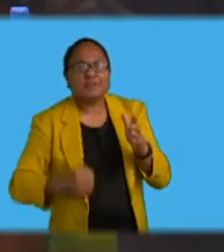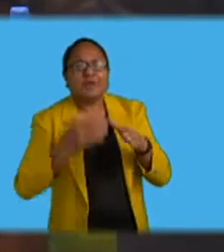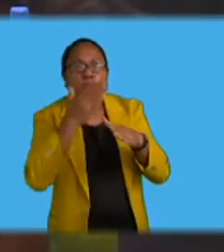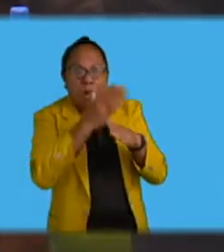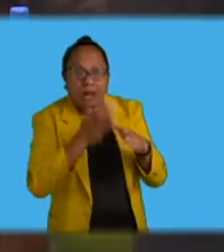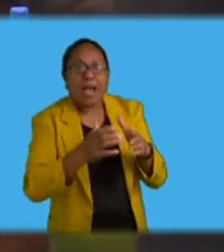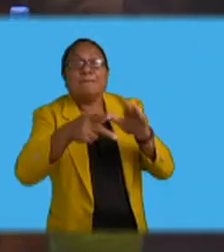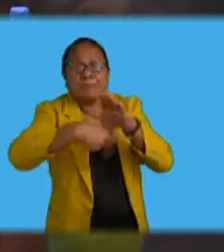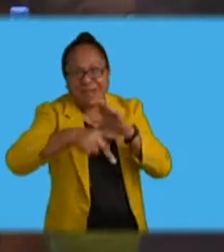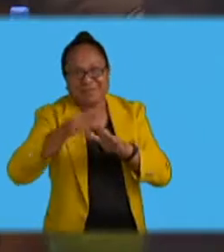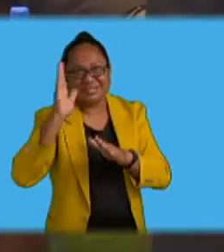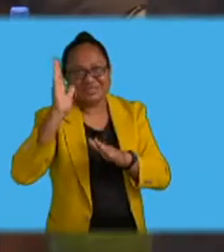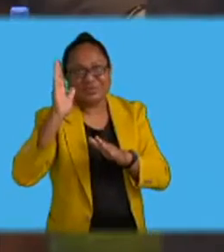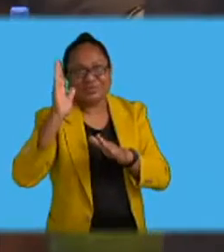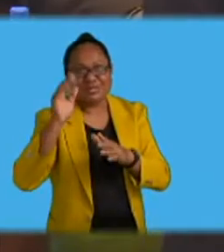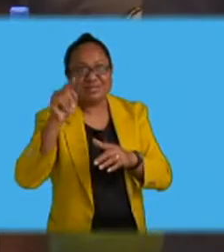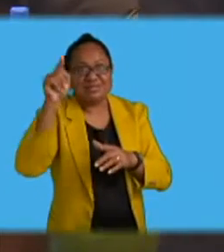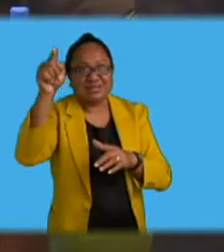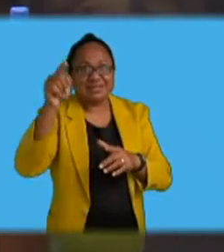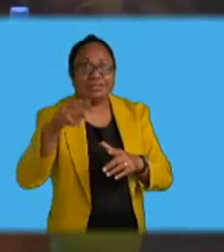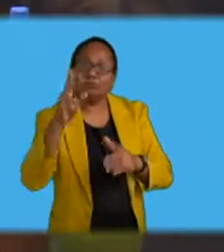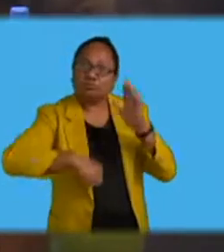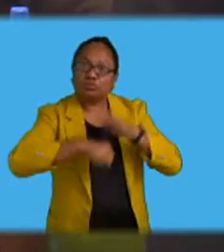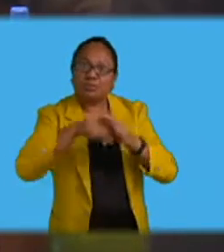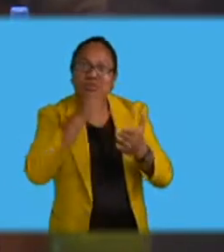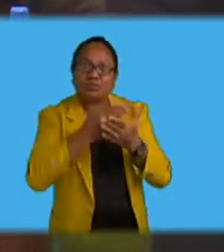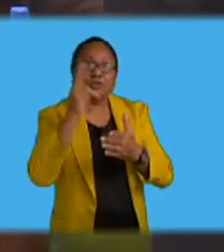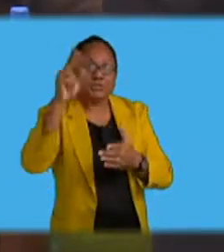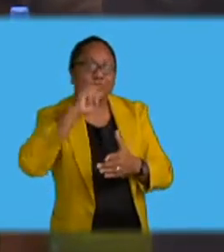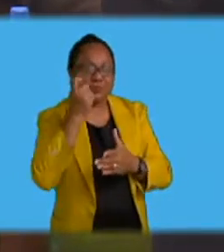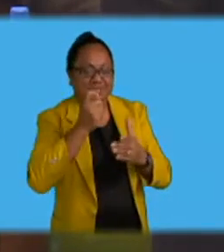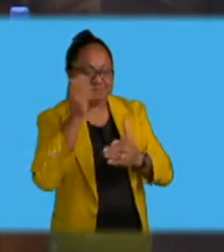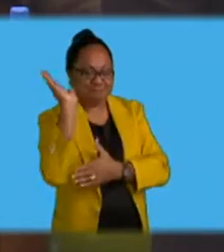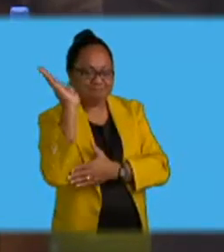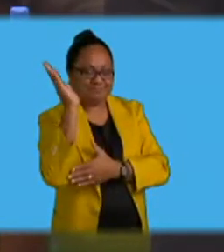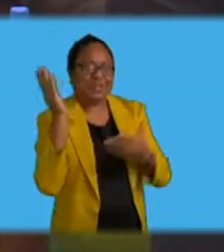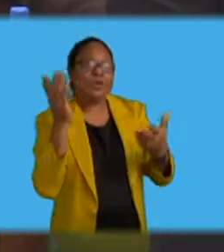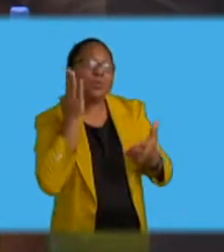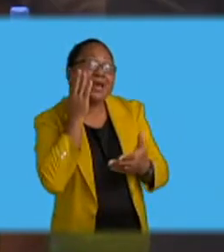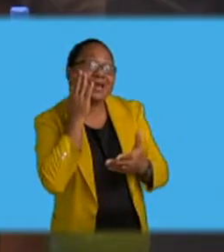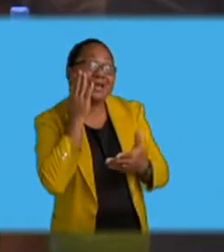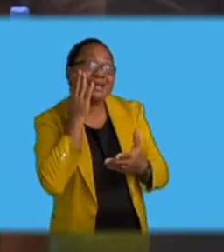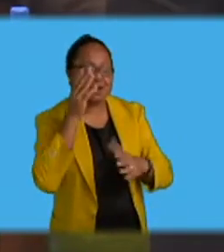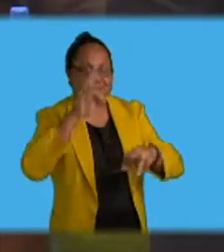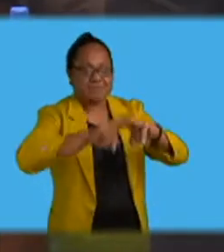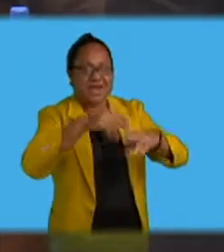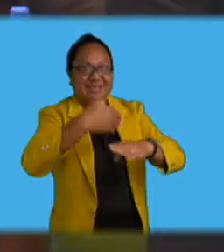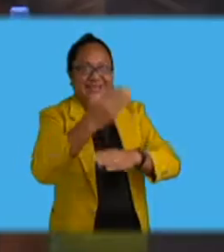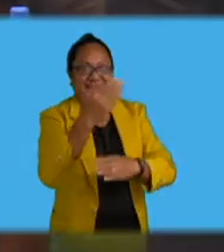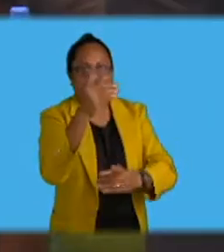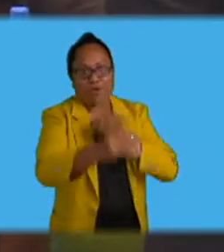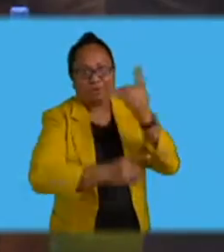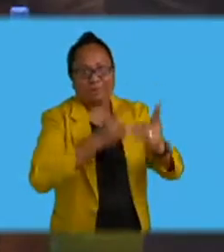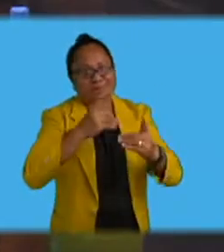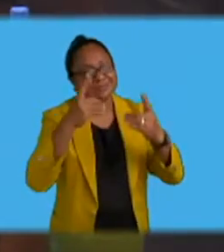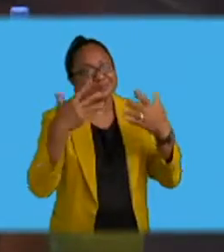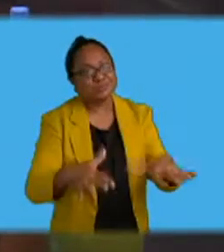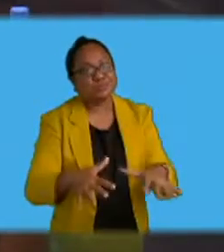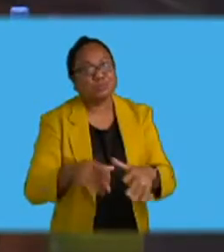will make a presentation and speak at the Sustainable Development Conference on Friday at 1 p.m., Madam